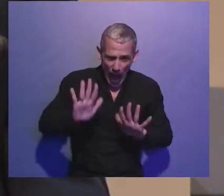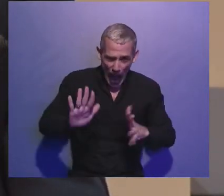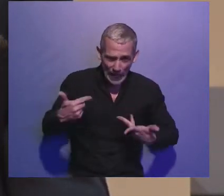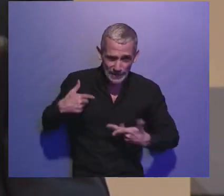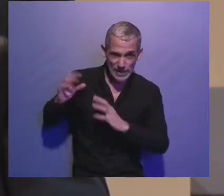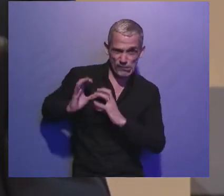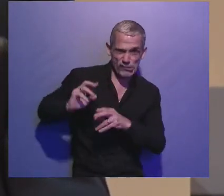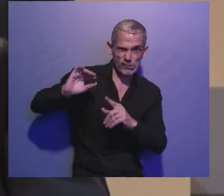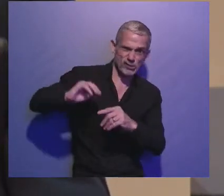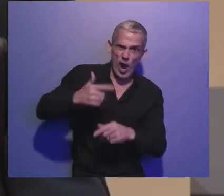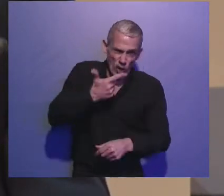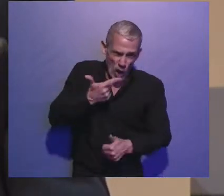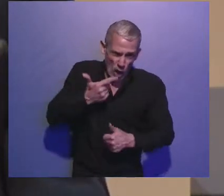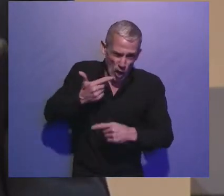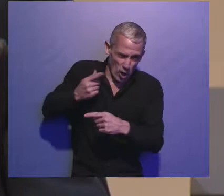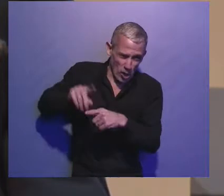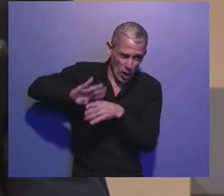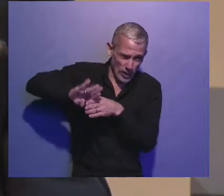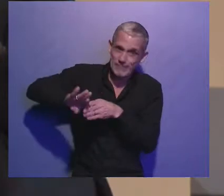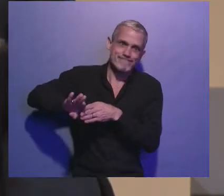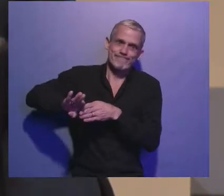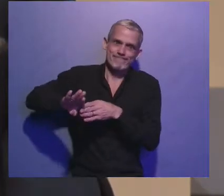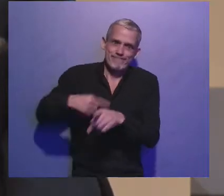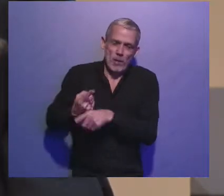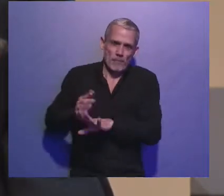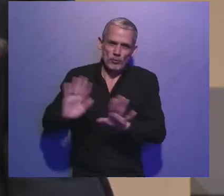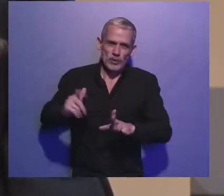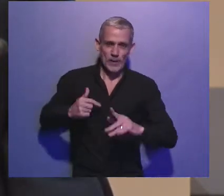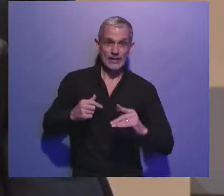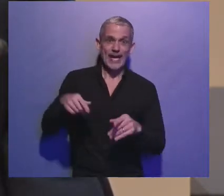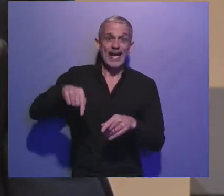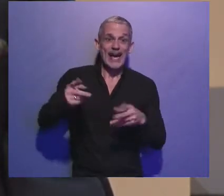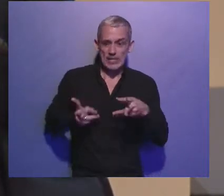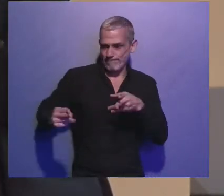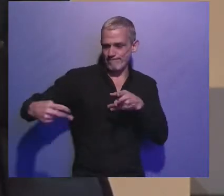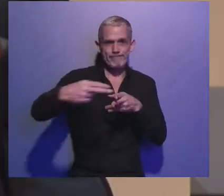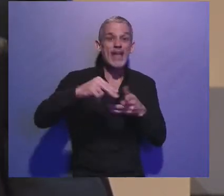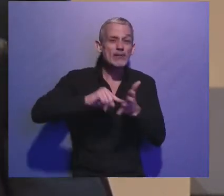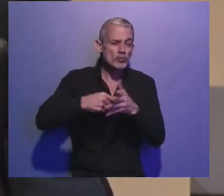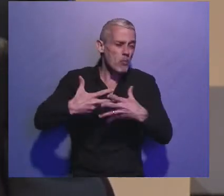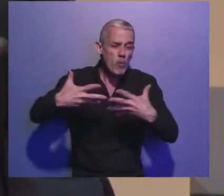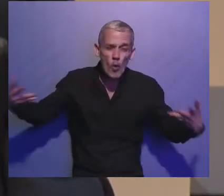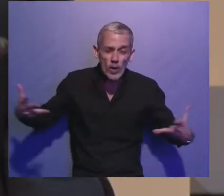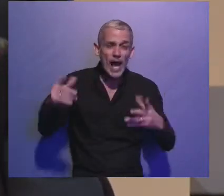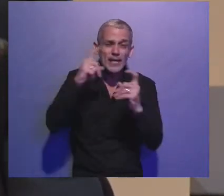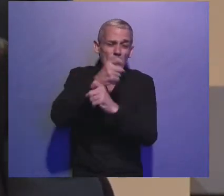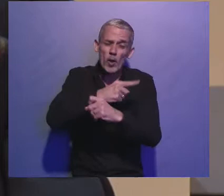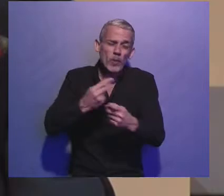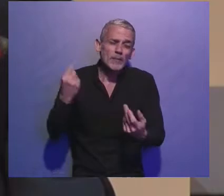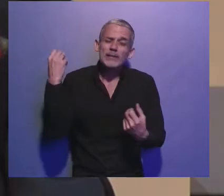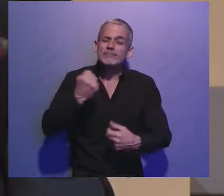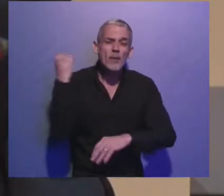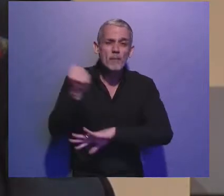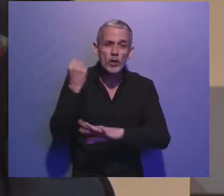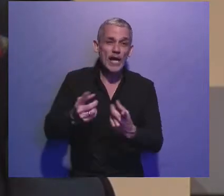to restore the balance in our accounts, because we cannot always be on a